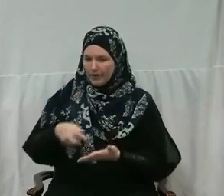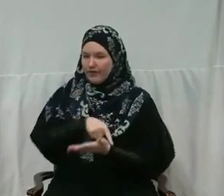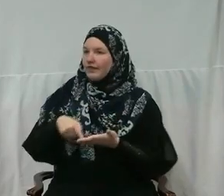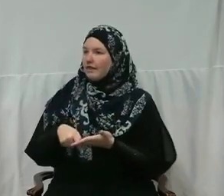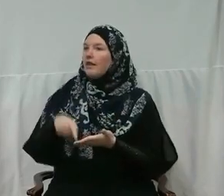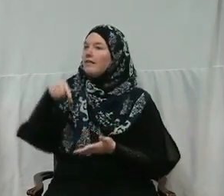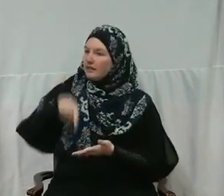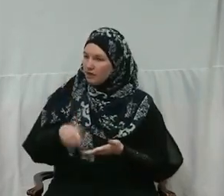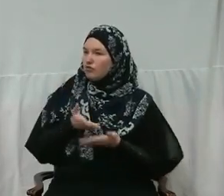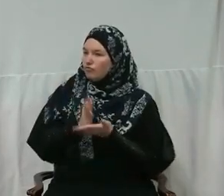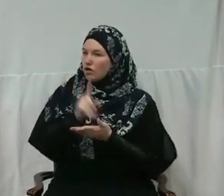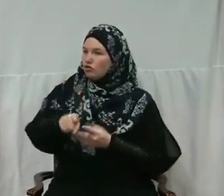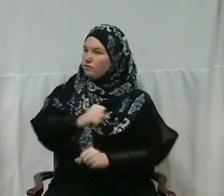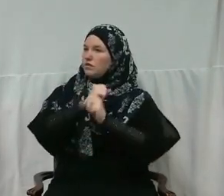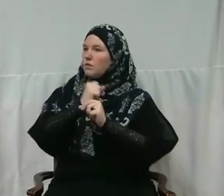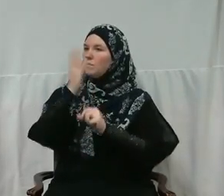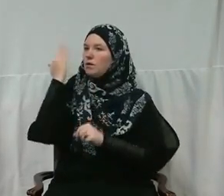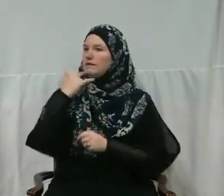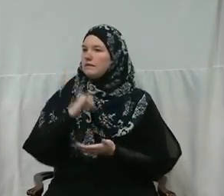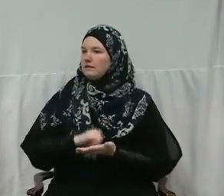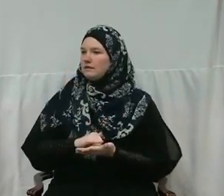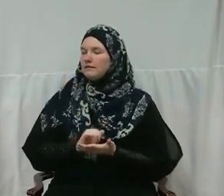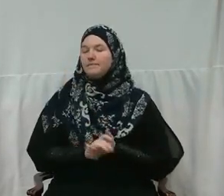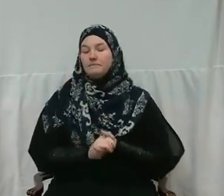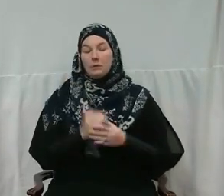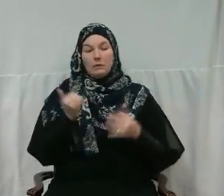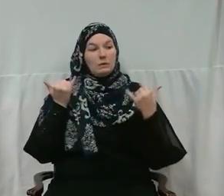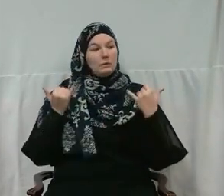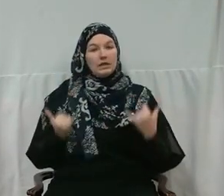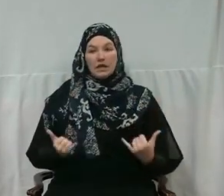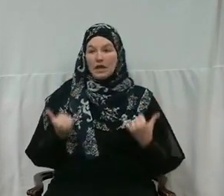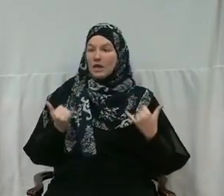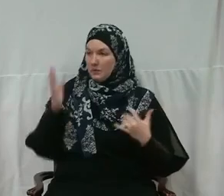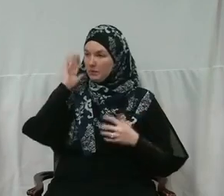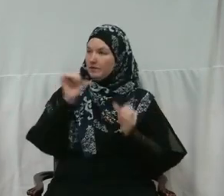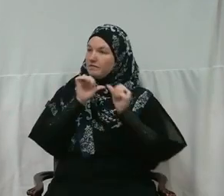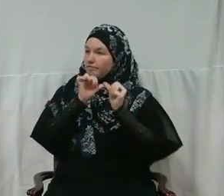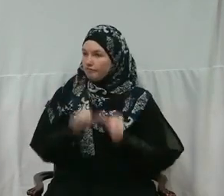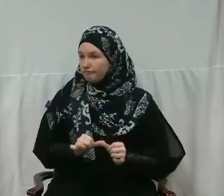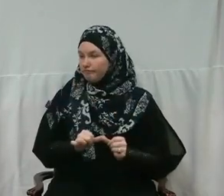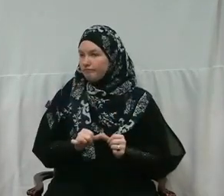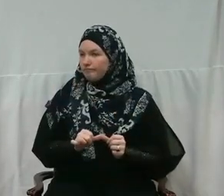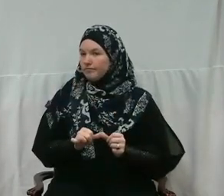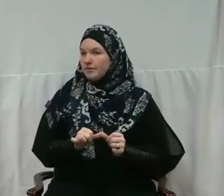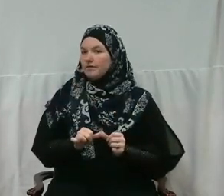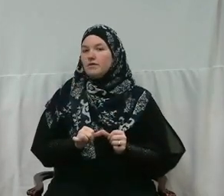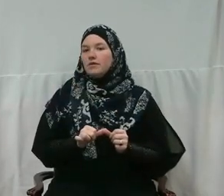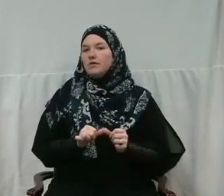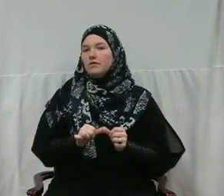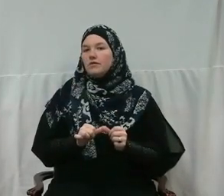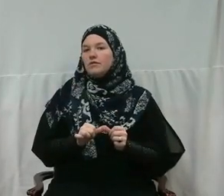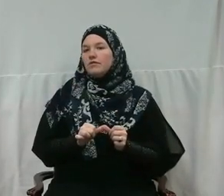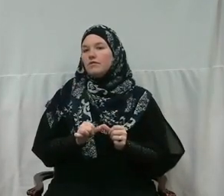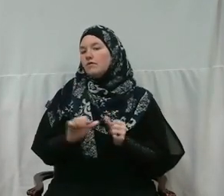rights ought to be protected. Today we're going to continue to the rest